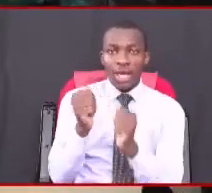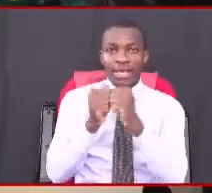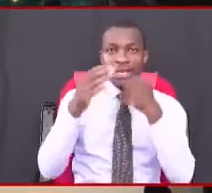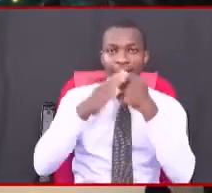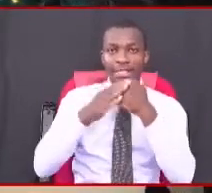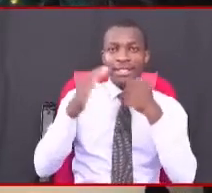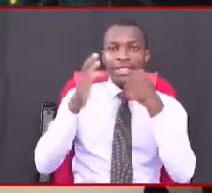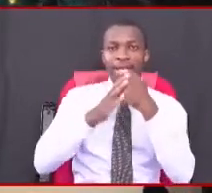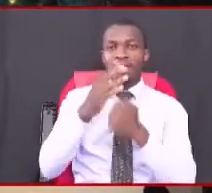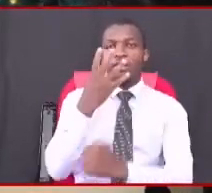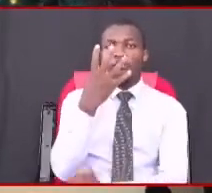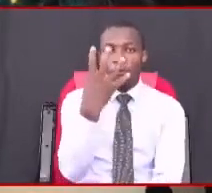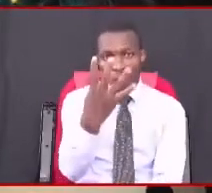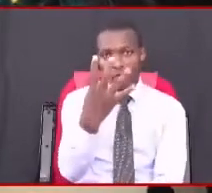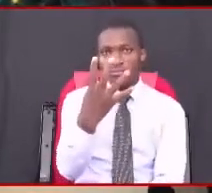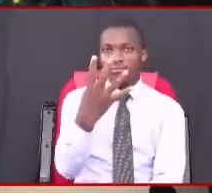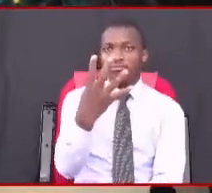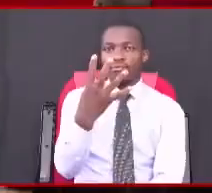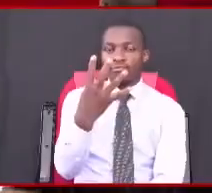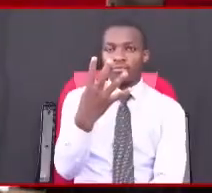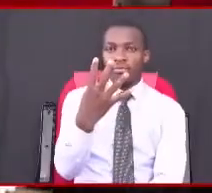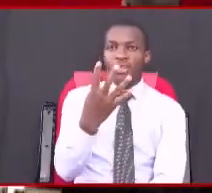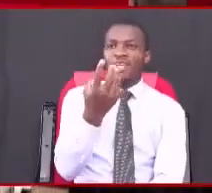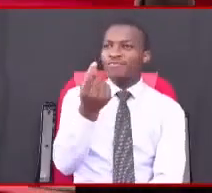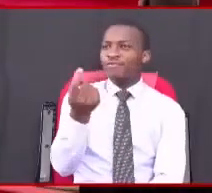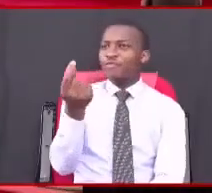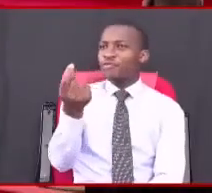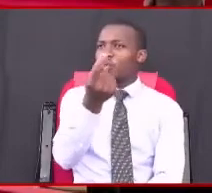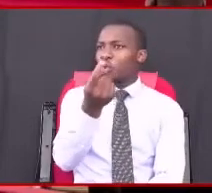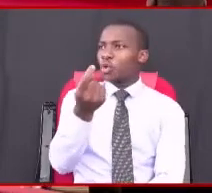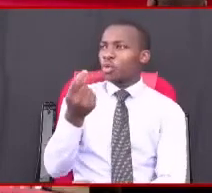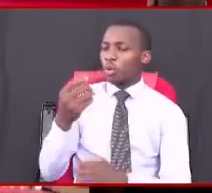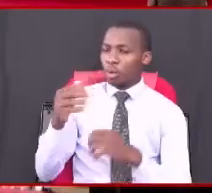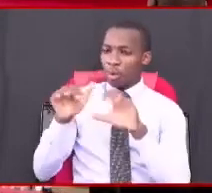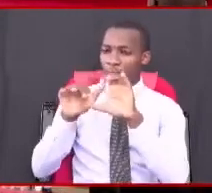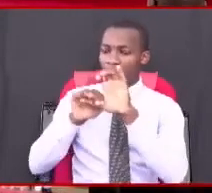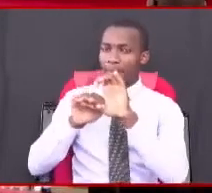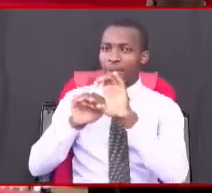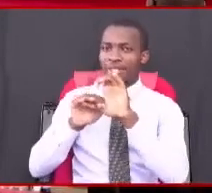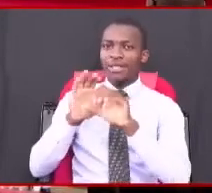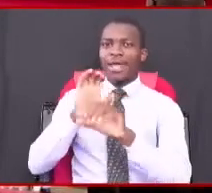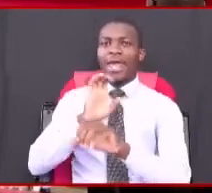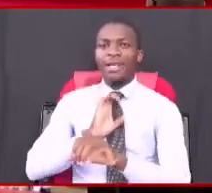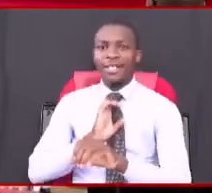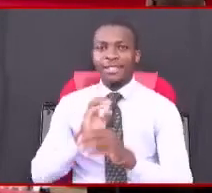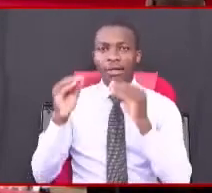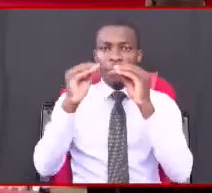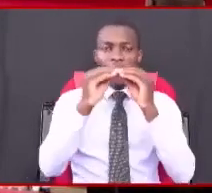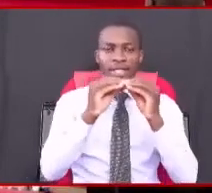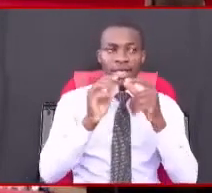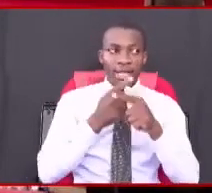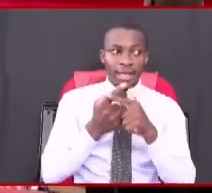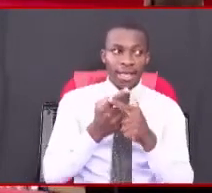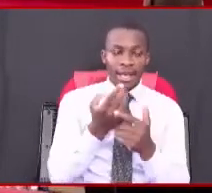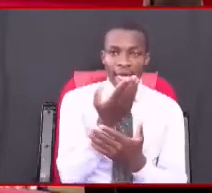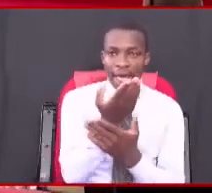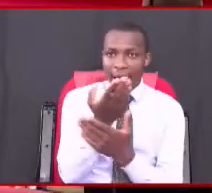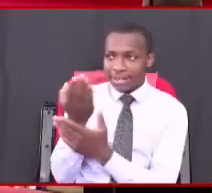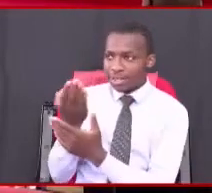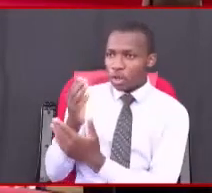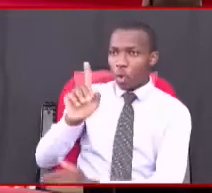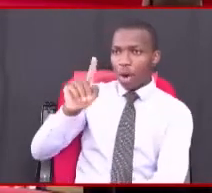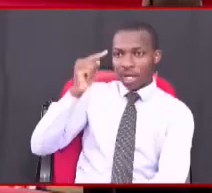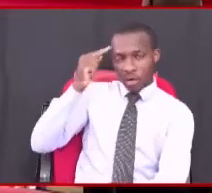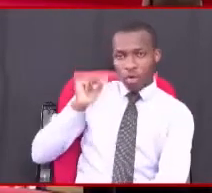1994, a few elders met and requested one of us who was at